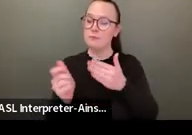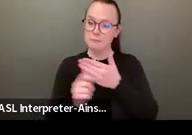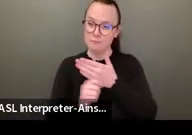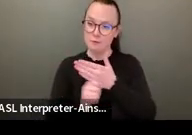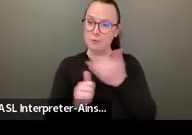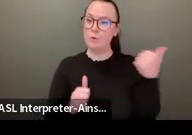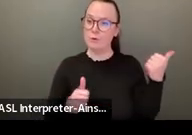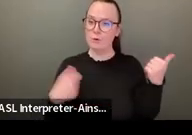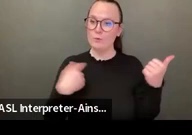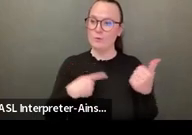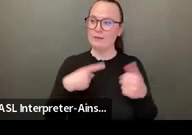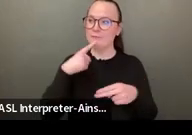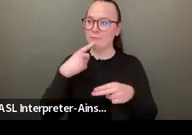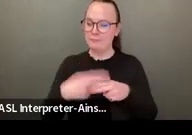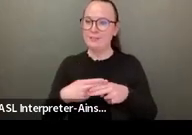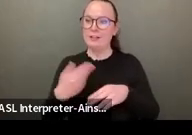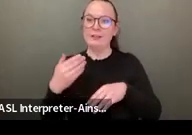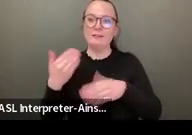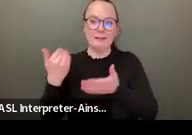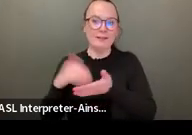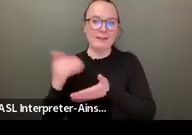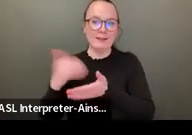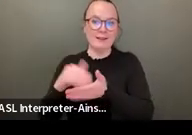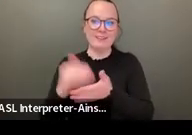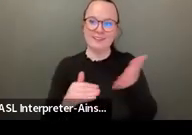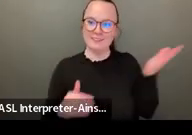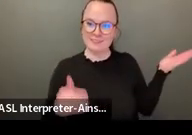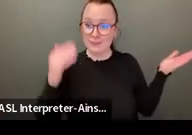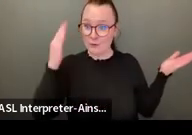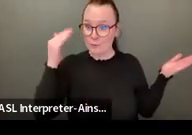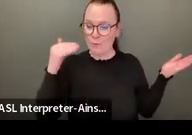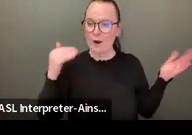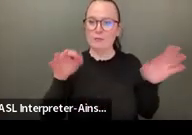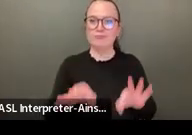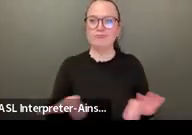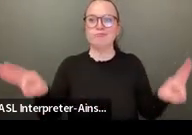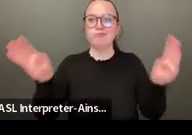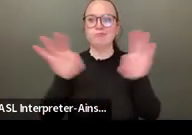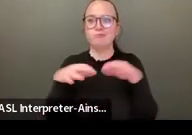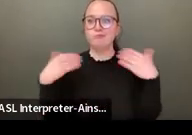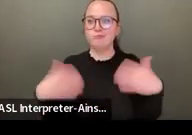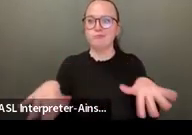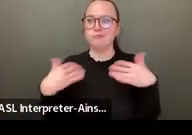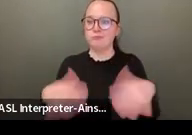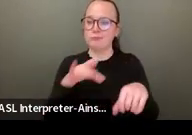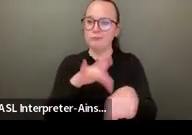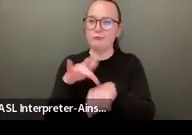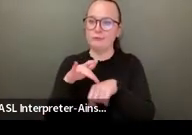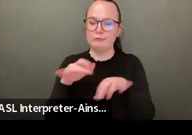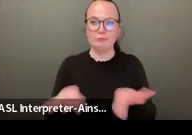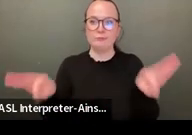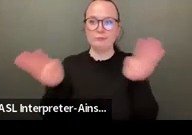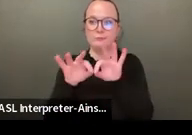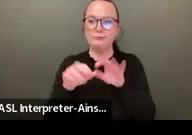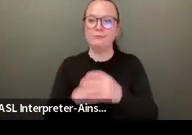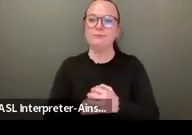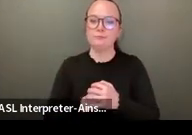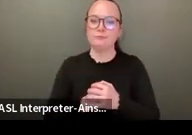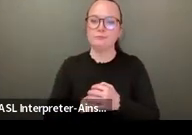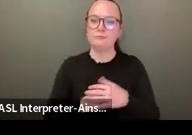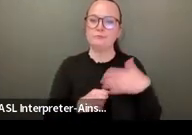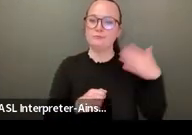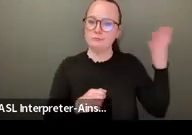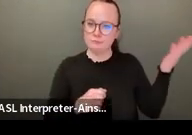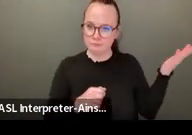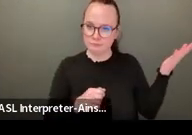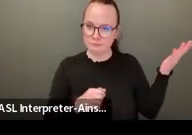referenced this several times because it is an invaluable resource. Has all of these special